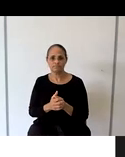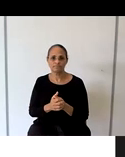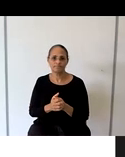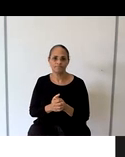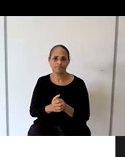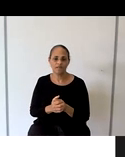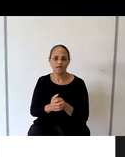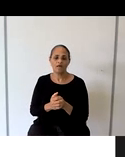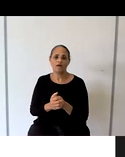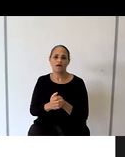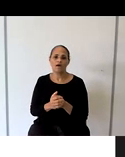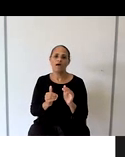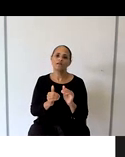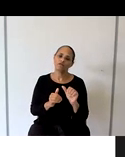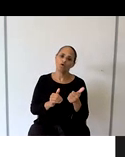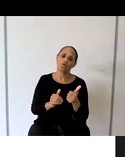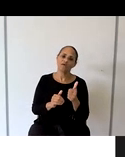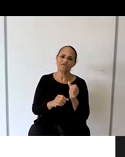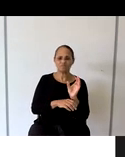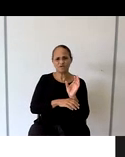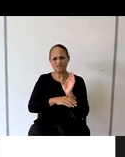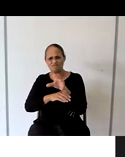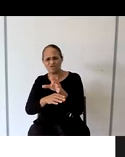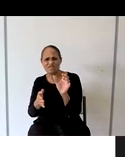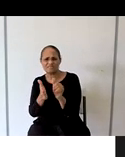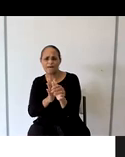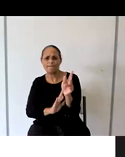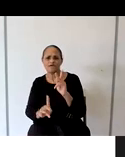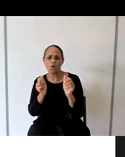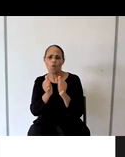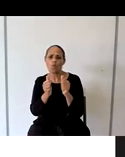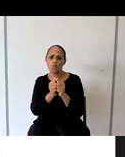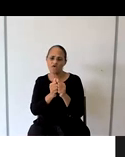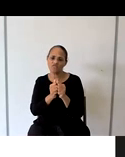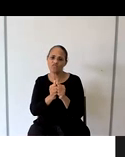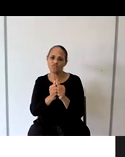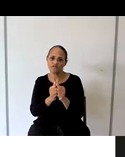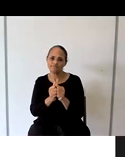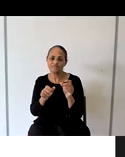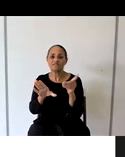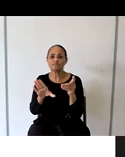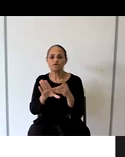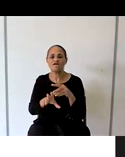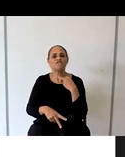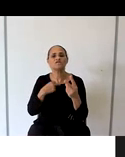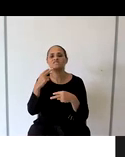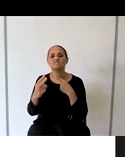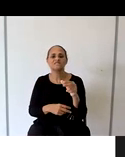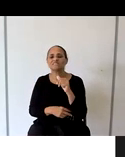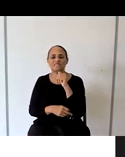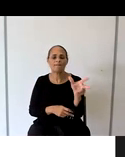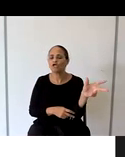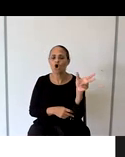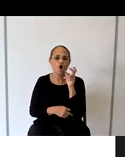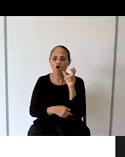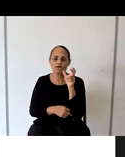And another way that it's being impacted is that people with disabilities' voices are not being heard. There